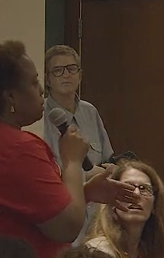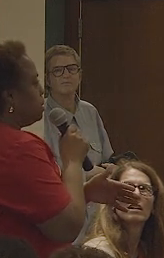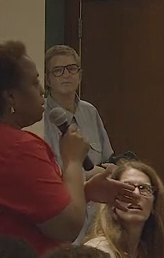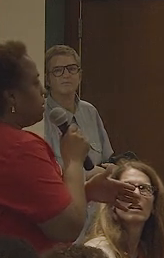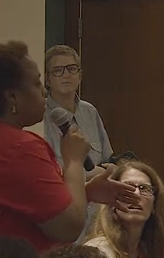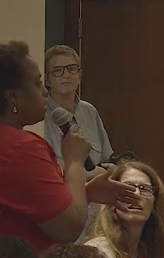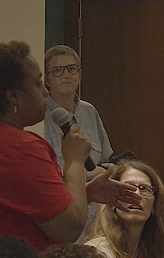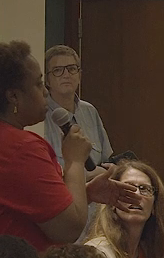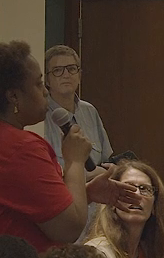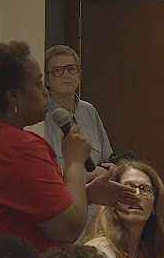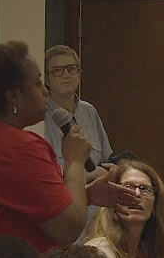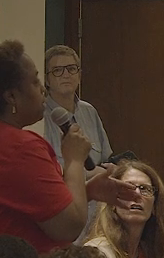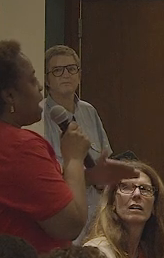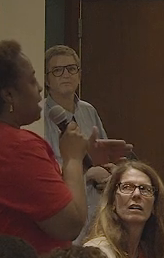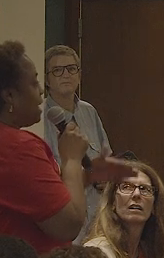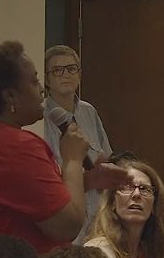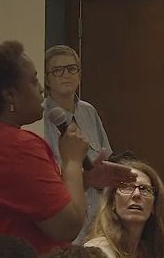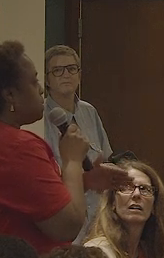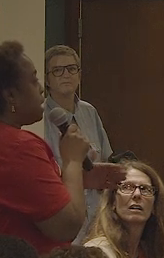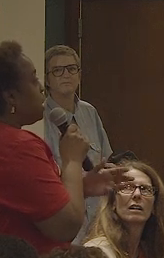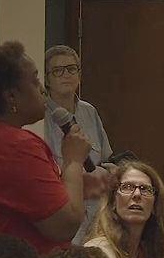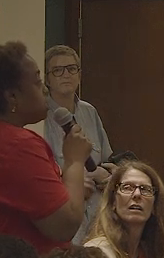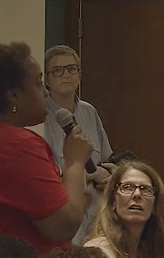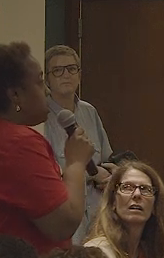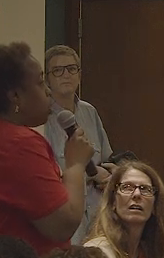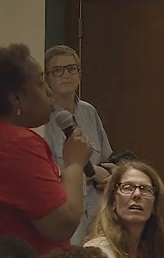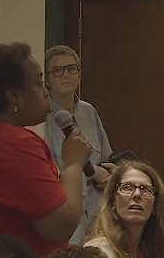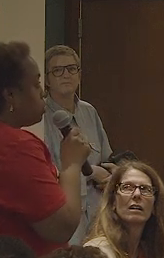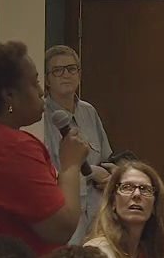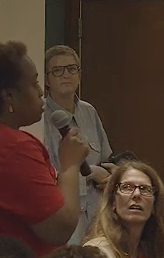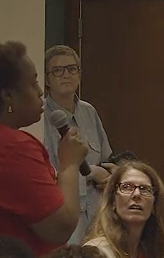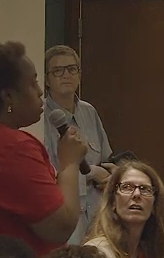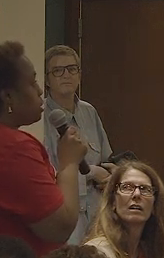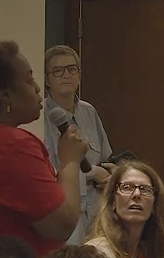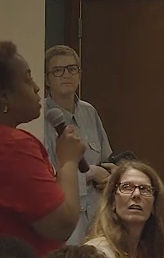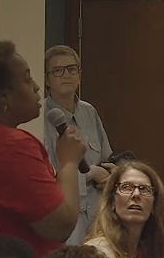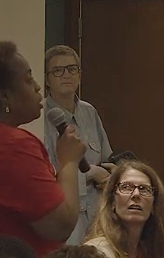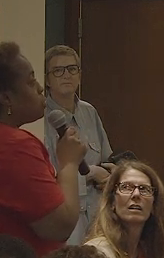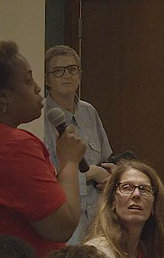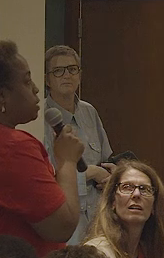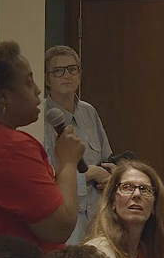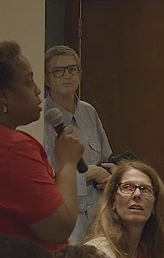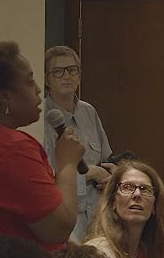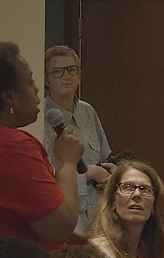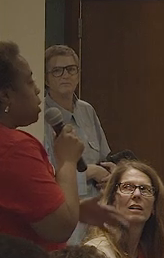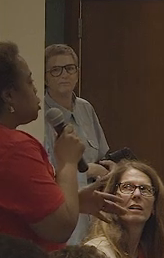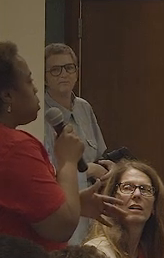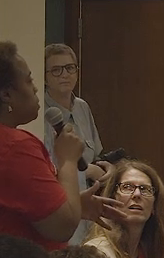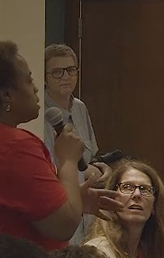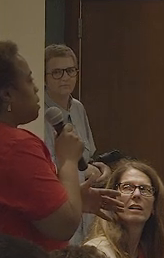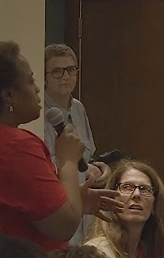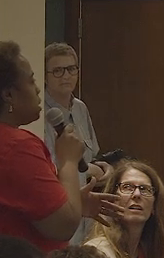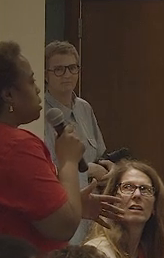gun event convention. And he said to me, and he was selling holsters. Okay, so he was selling holsters for guns. And